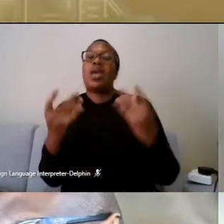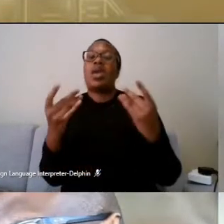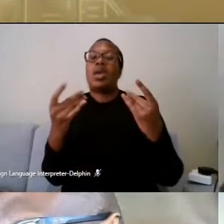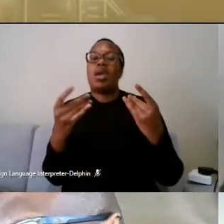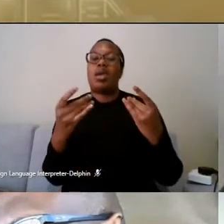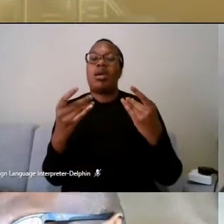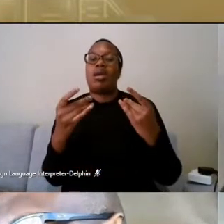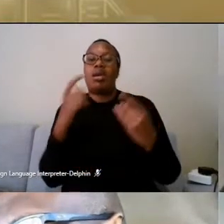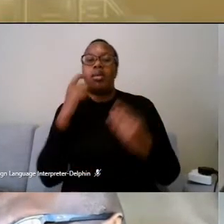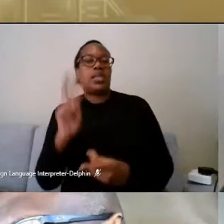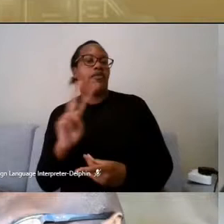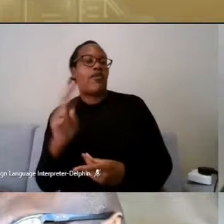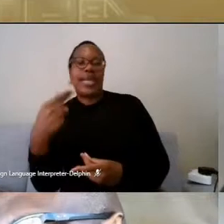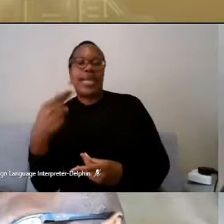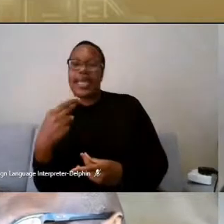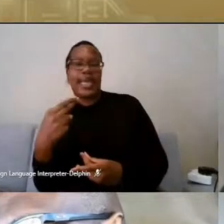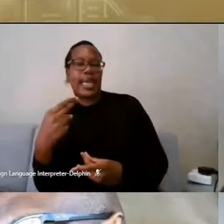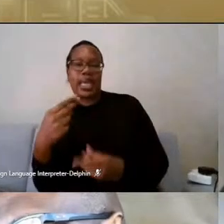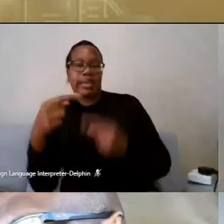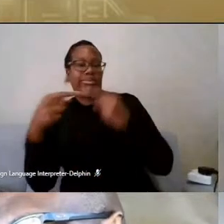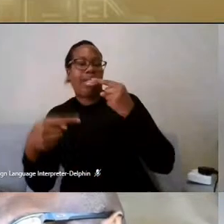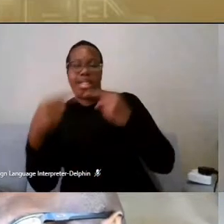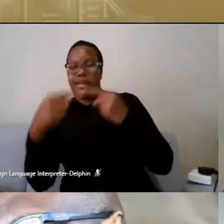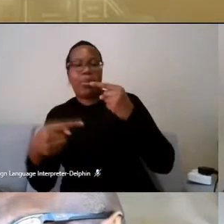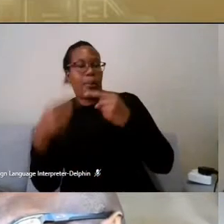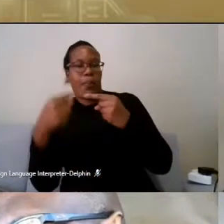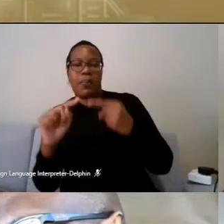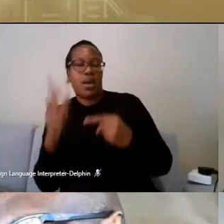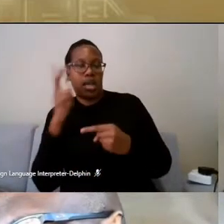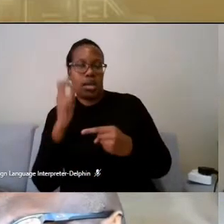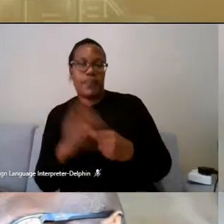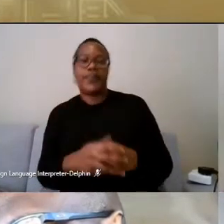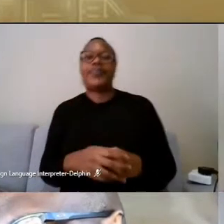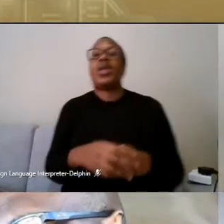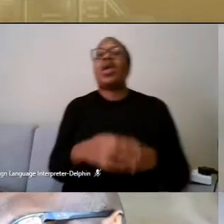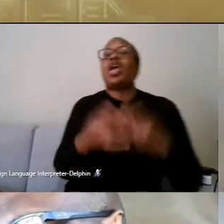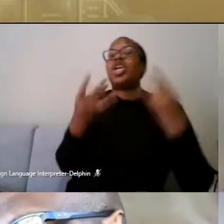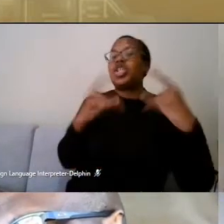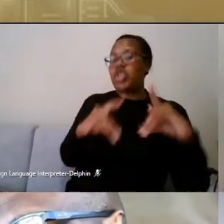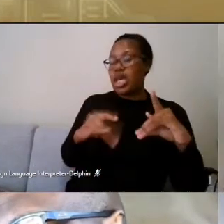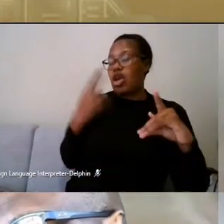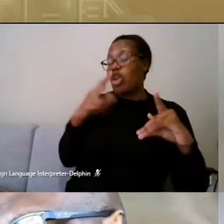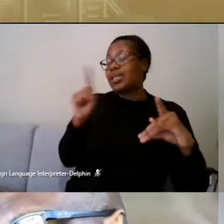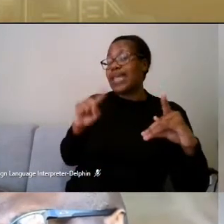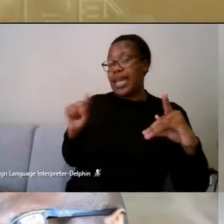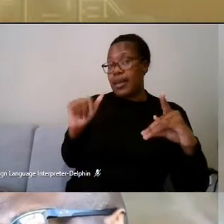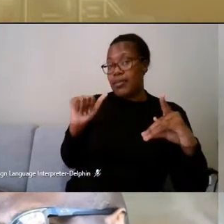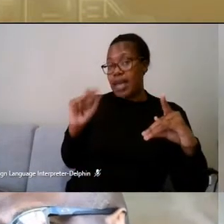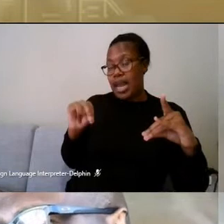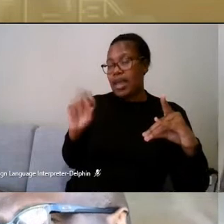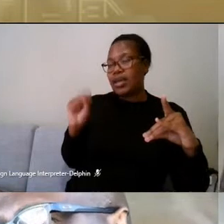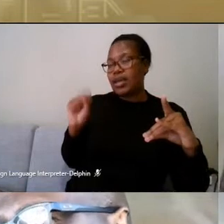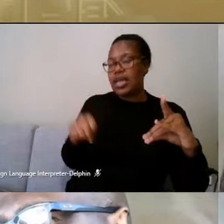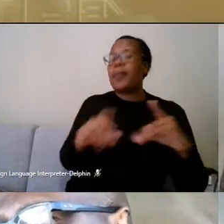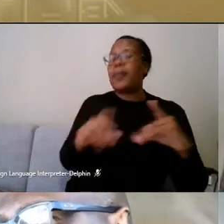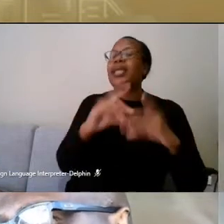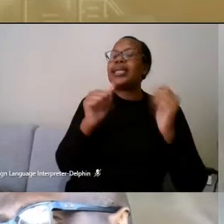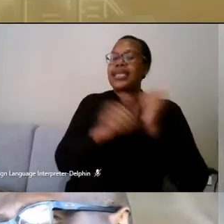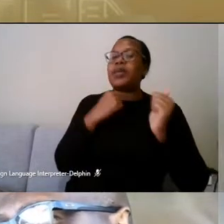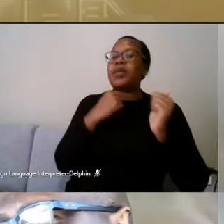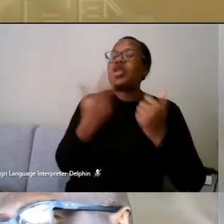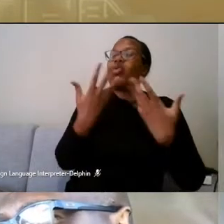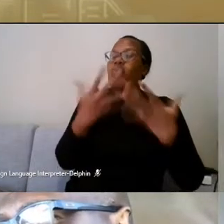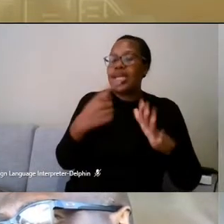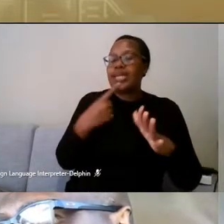Heerden can assist us, maybe, I don't know. Honourable Zanamela, thank you. I think the Deputy Minister did indicate that they'll look deeper into